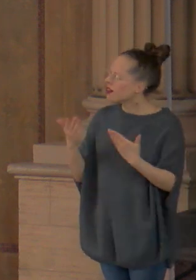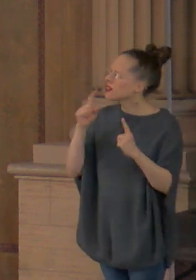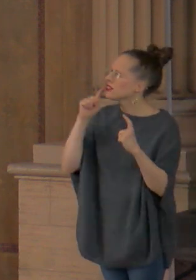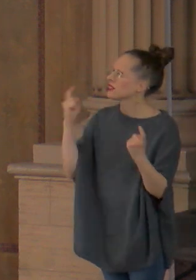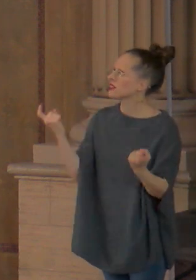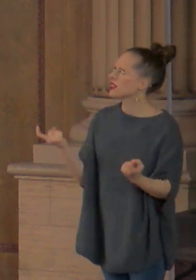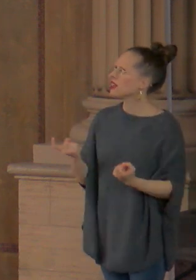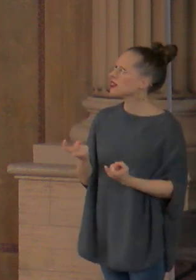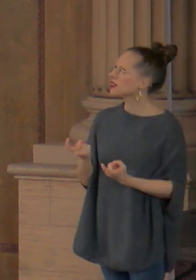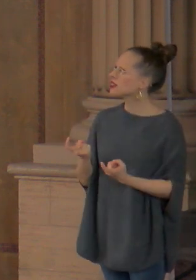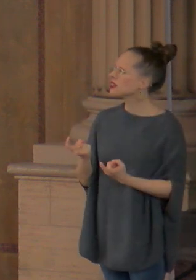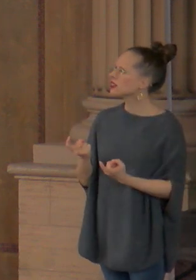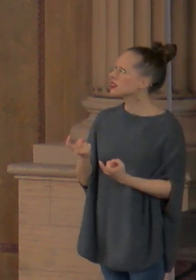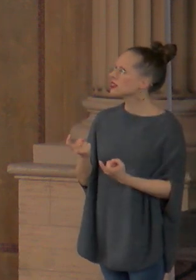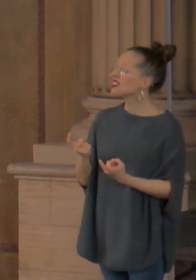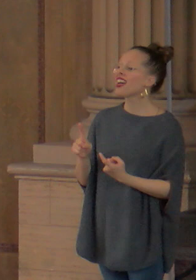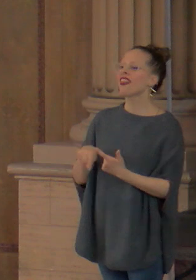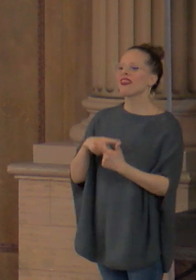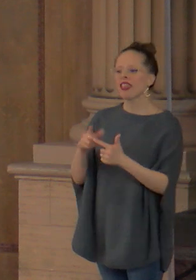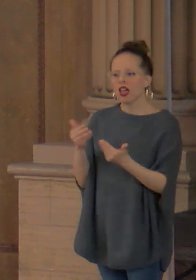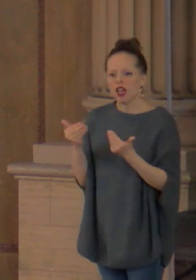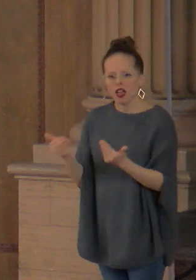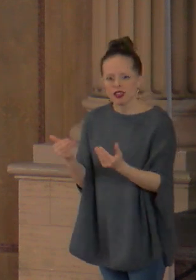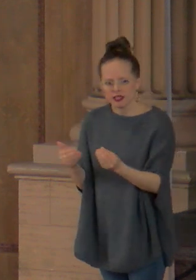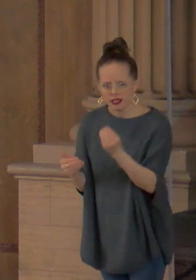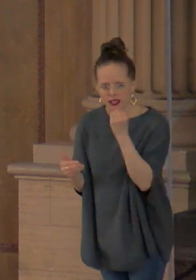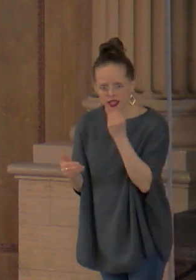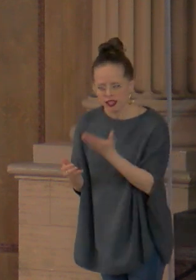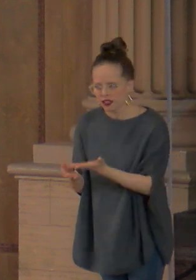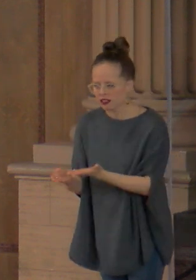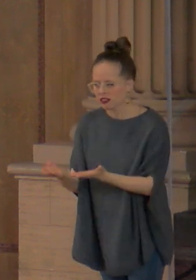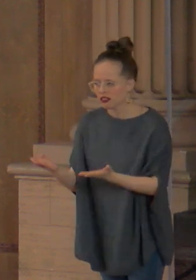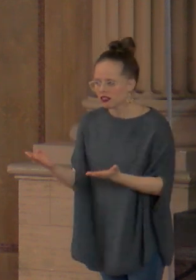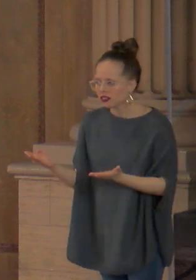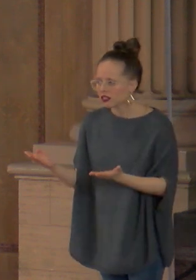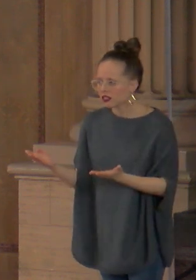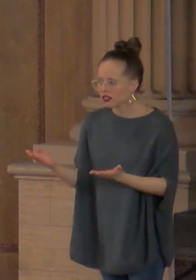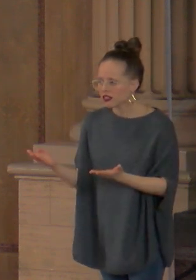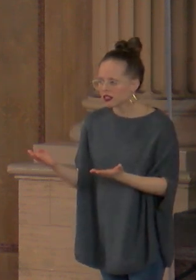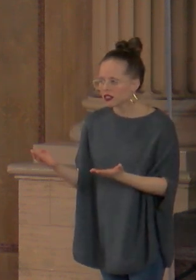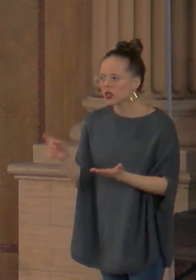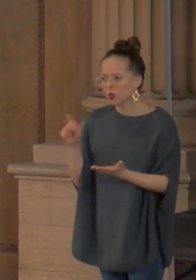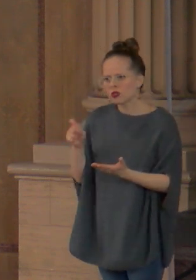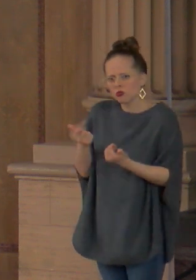Without confessing the relational problems that we've created, without our plan to mend them.